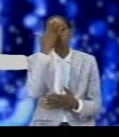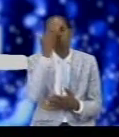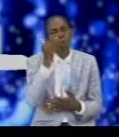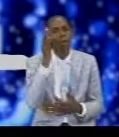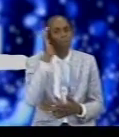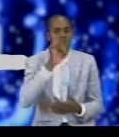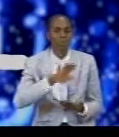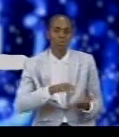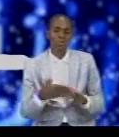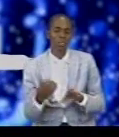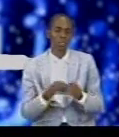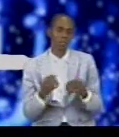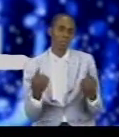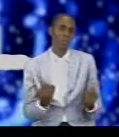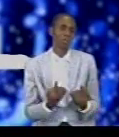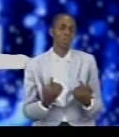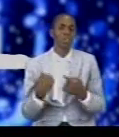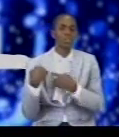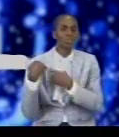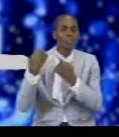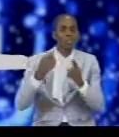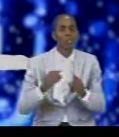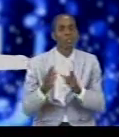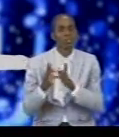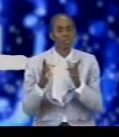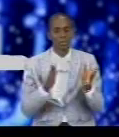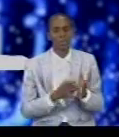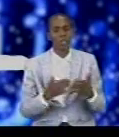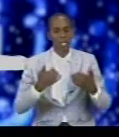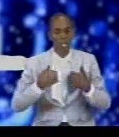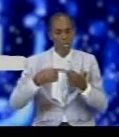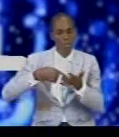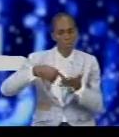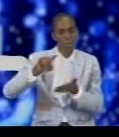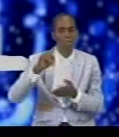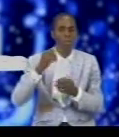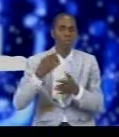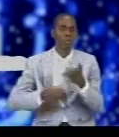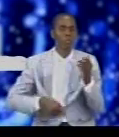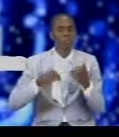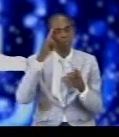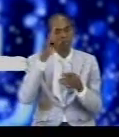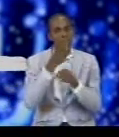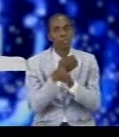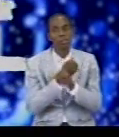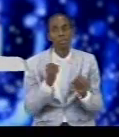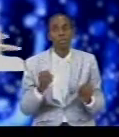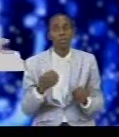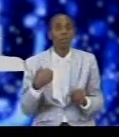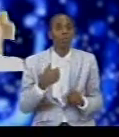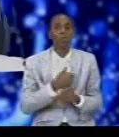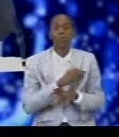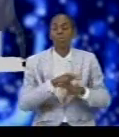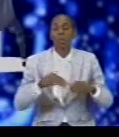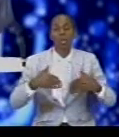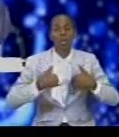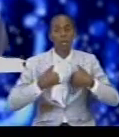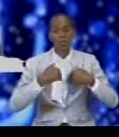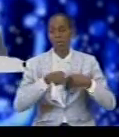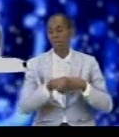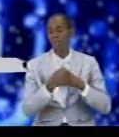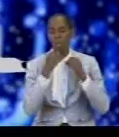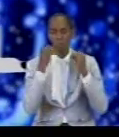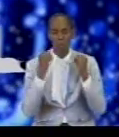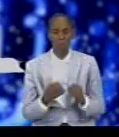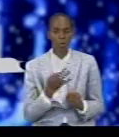today, we as human beings, without hope, without any power of our own to save ourselves, we need to surrender